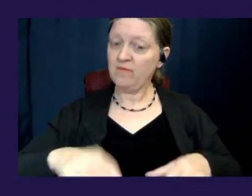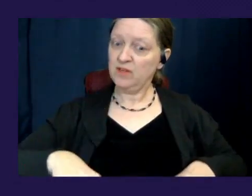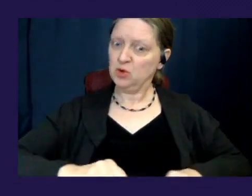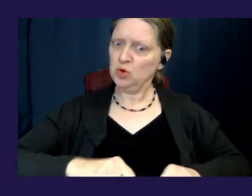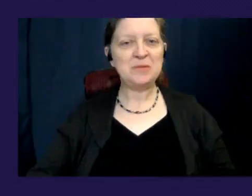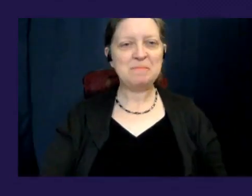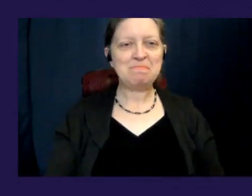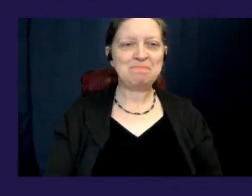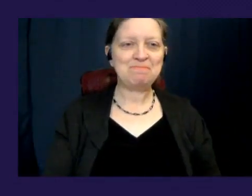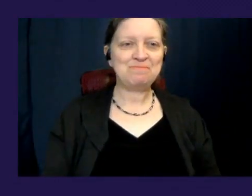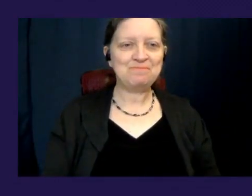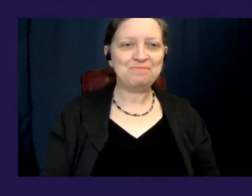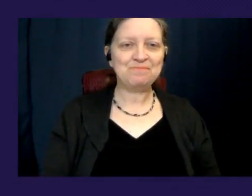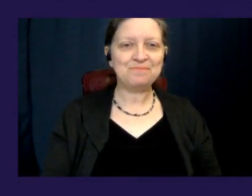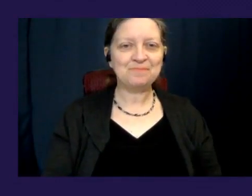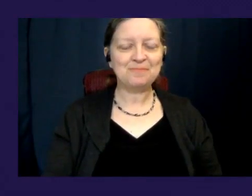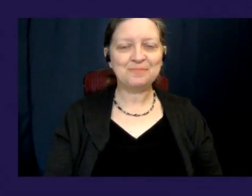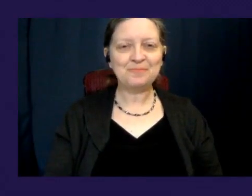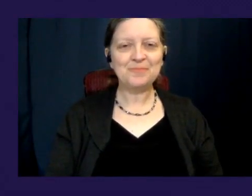address.